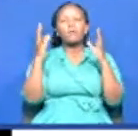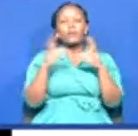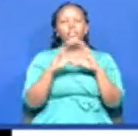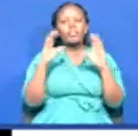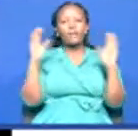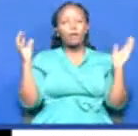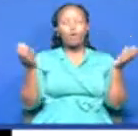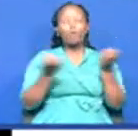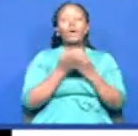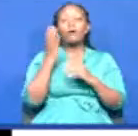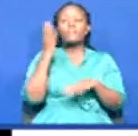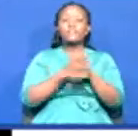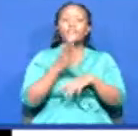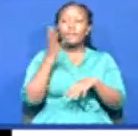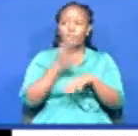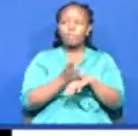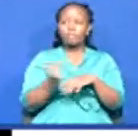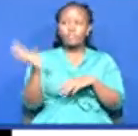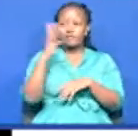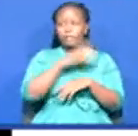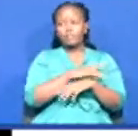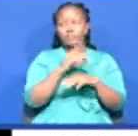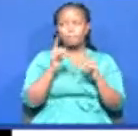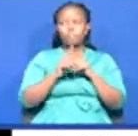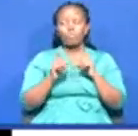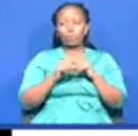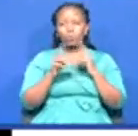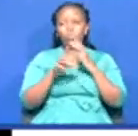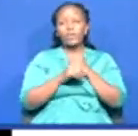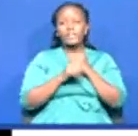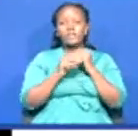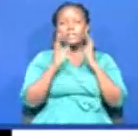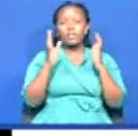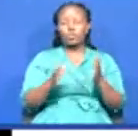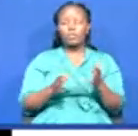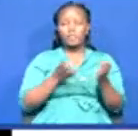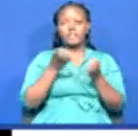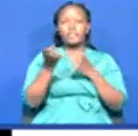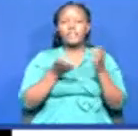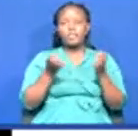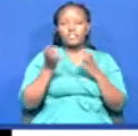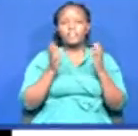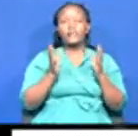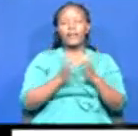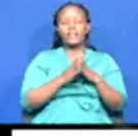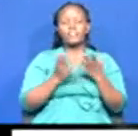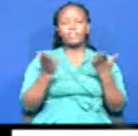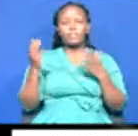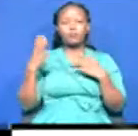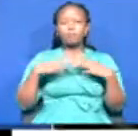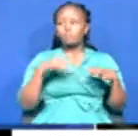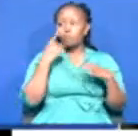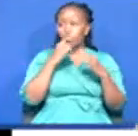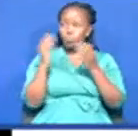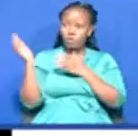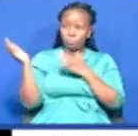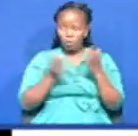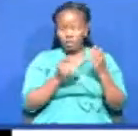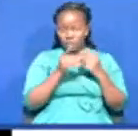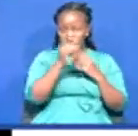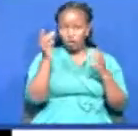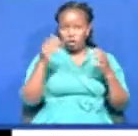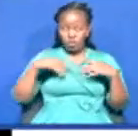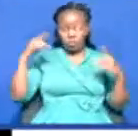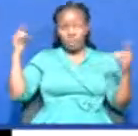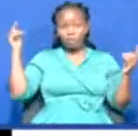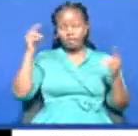Day. And just that you know, as a stakeholder, trader, as well as an importer, you have up until